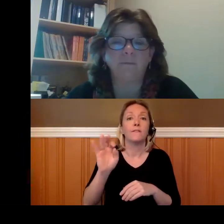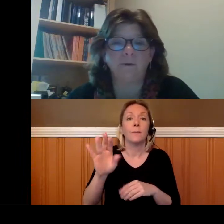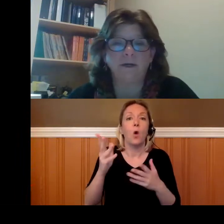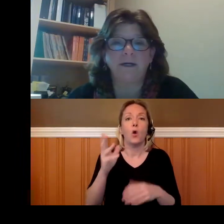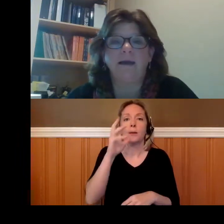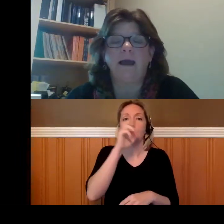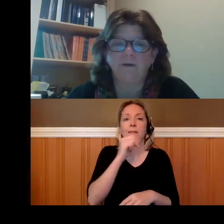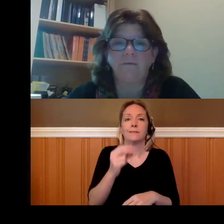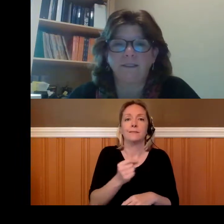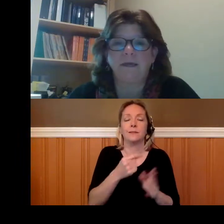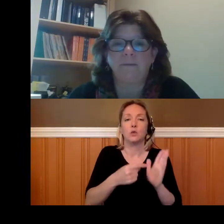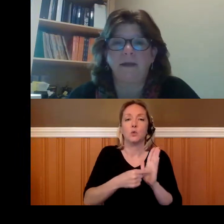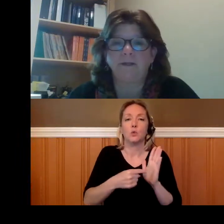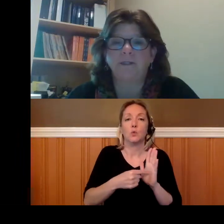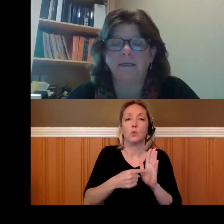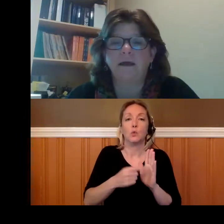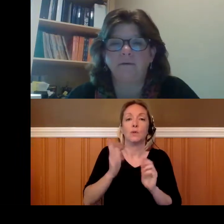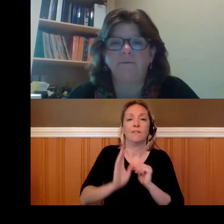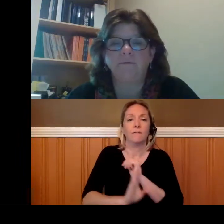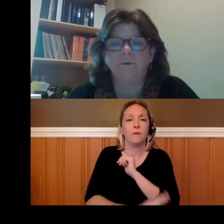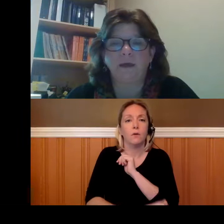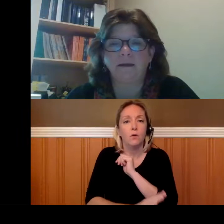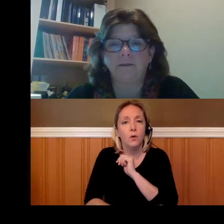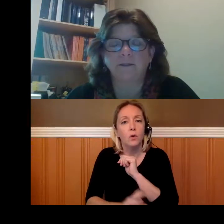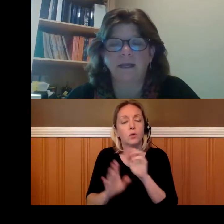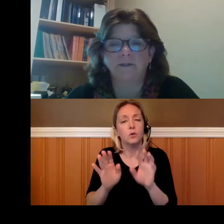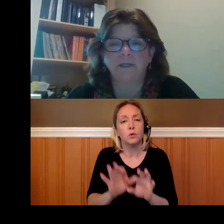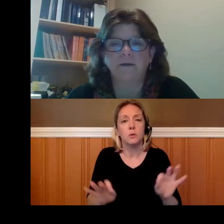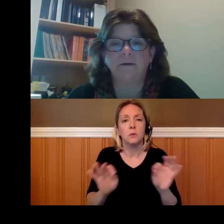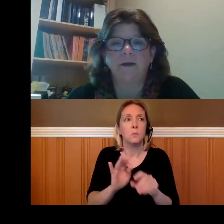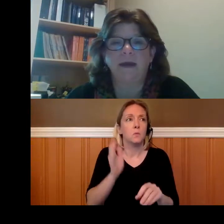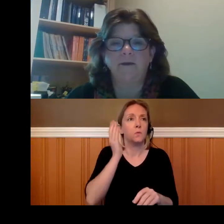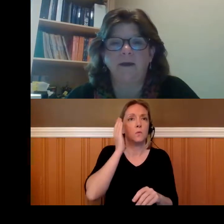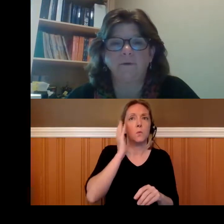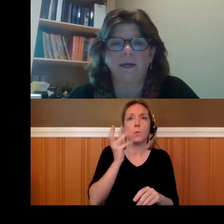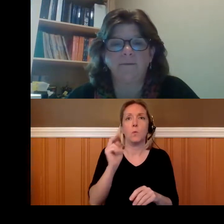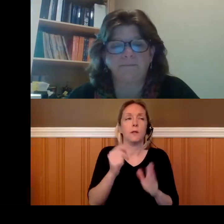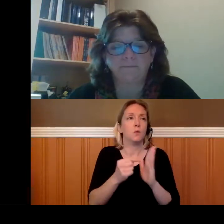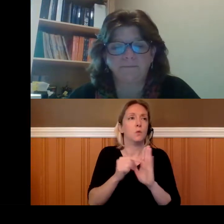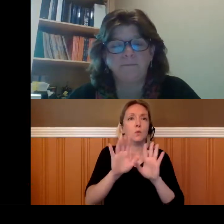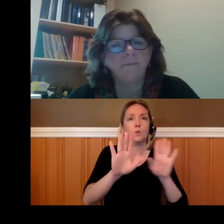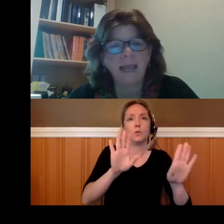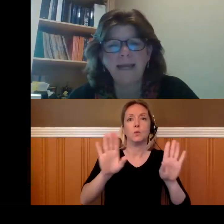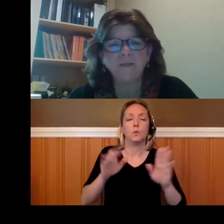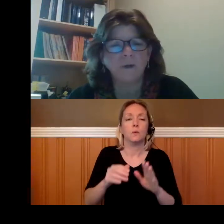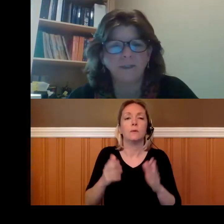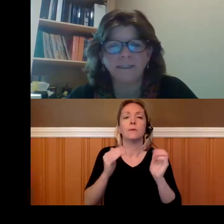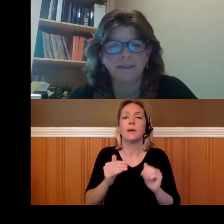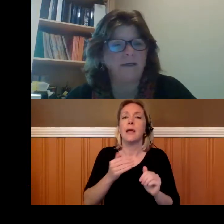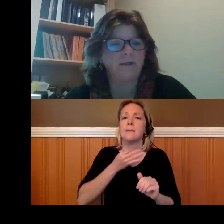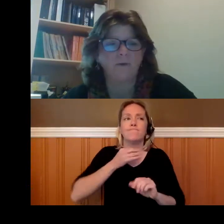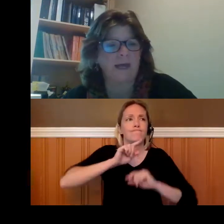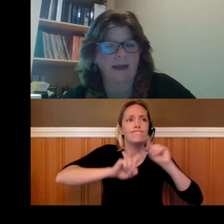missed that application deadline for that next year, and you have to wait. And ask questions. You can't ask too